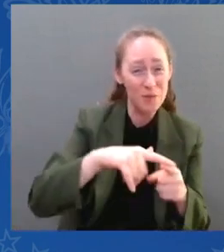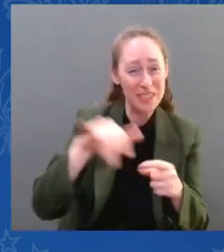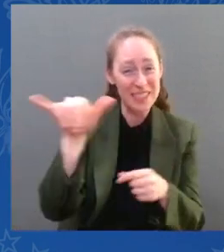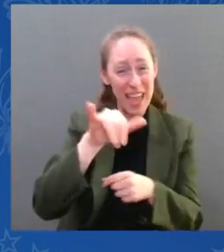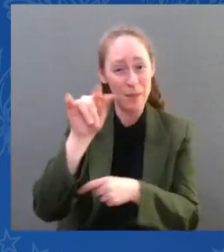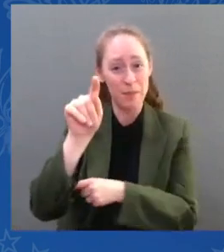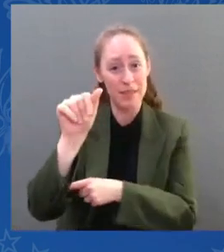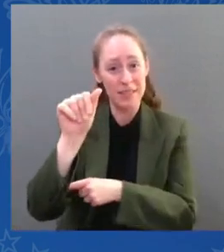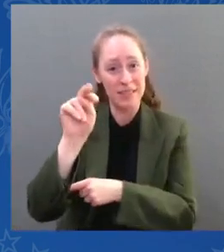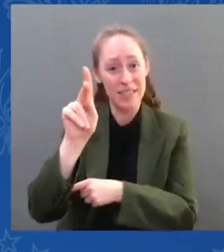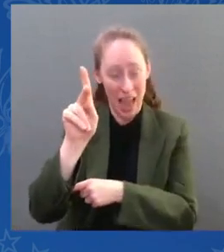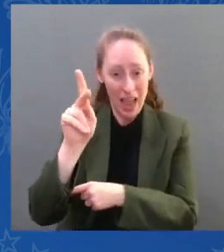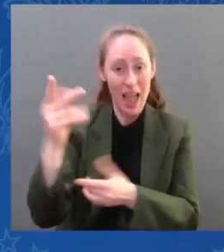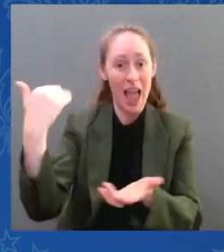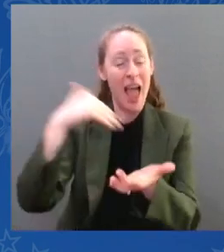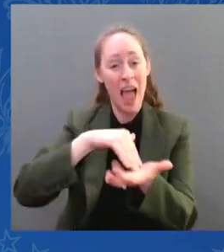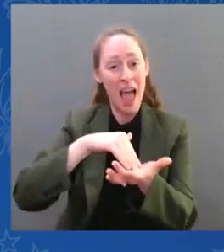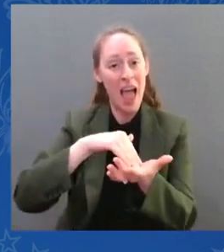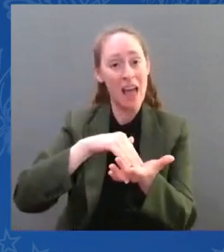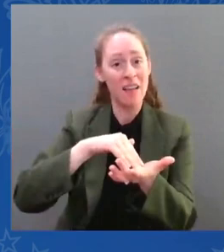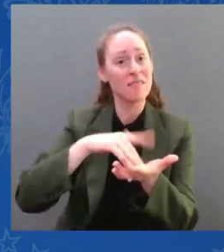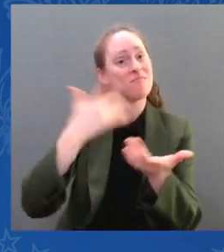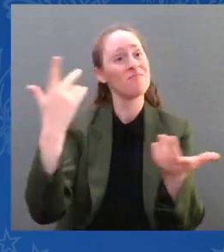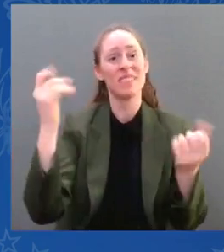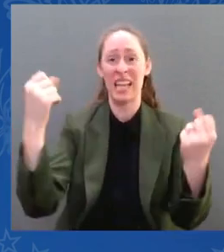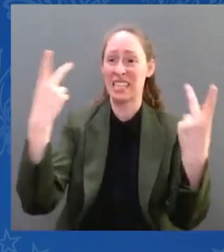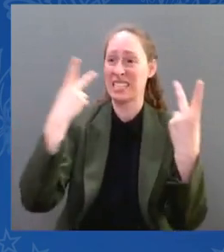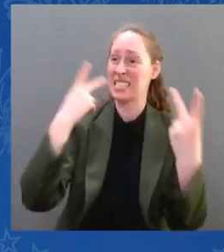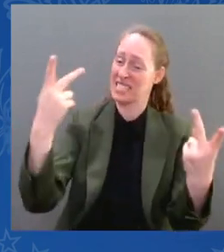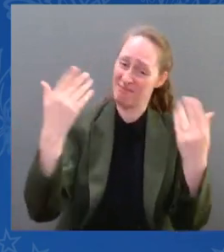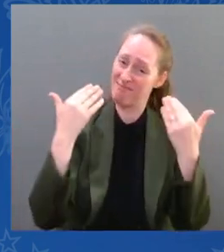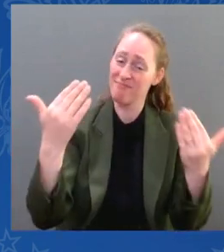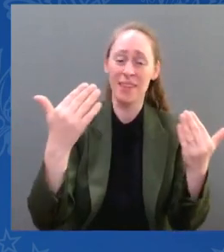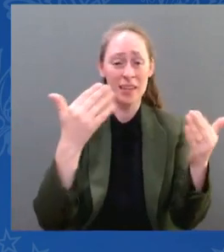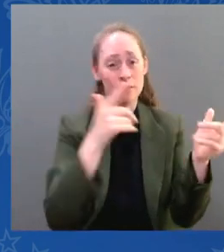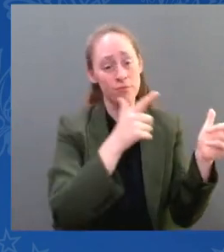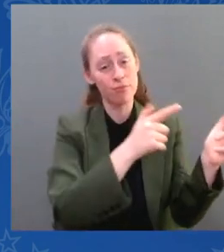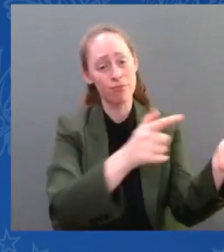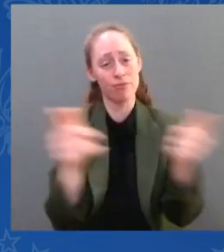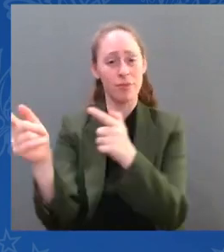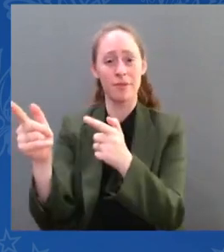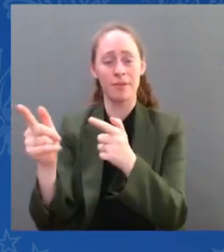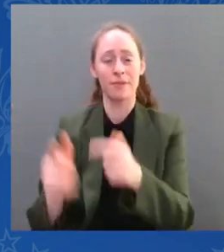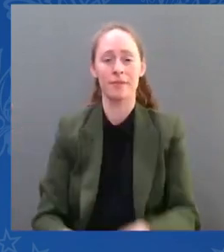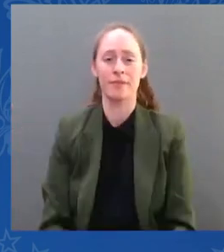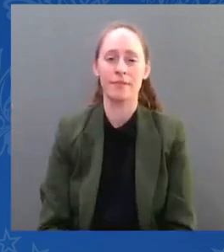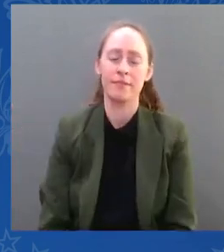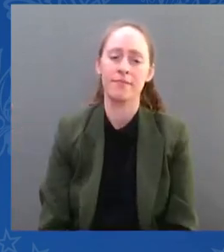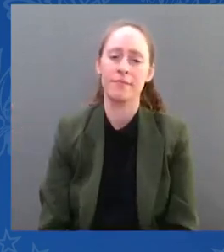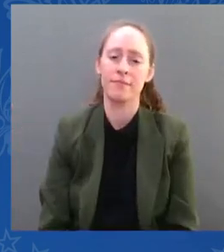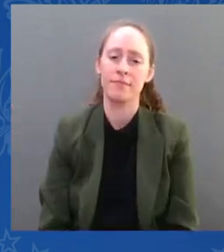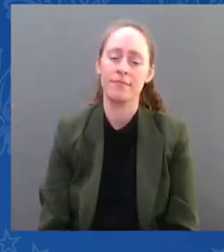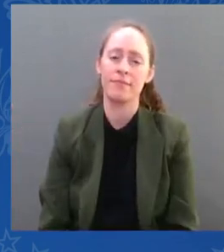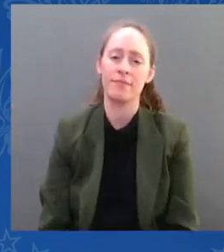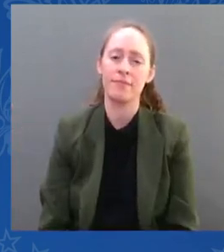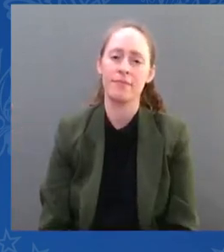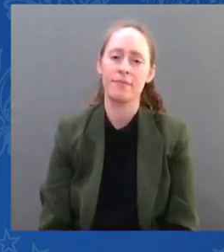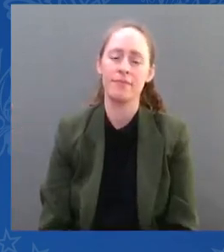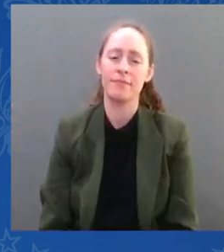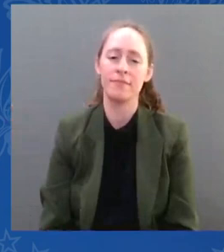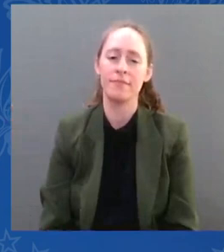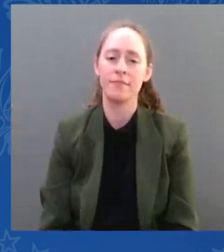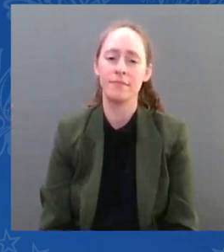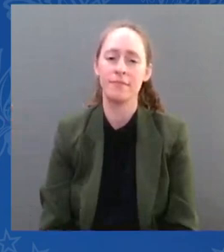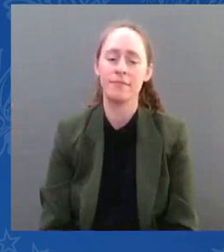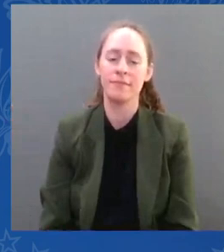continued to engage the enemy with complete disregard for his own safety until the M60 he was firing was hit by enemy fire. Specialist 5